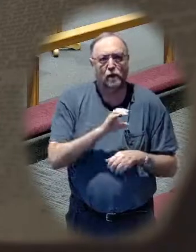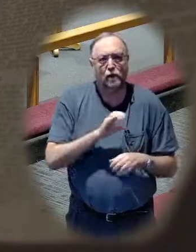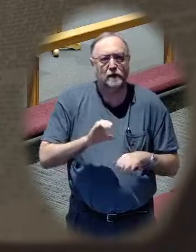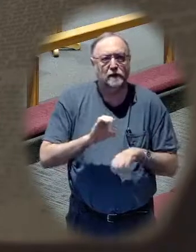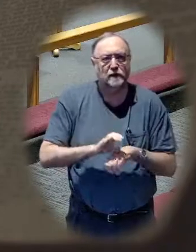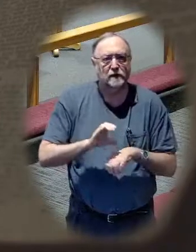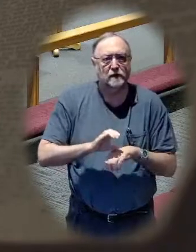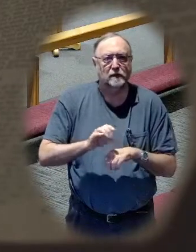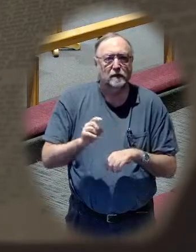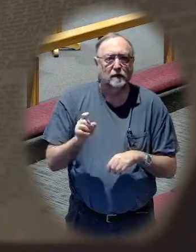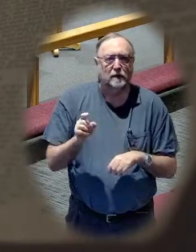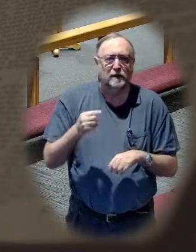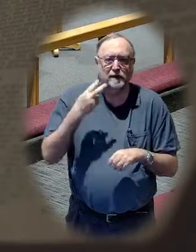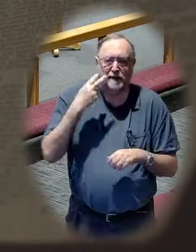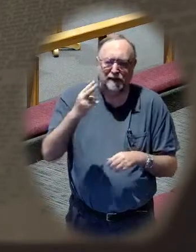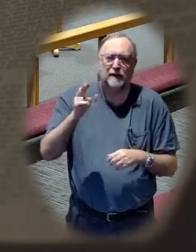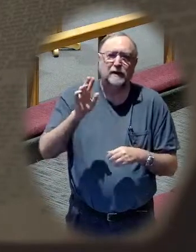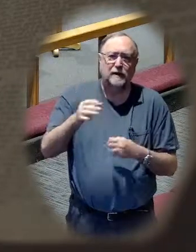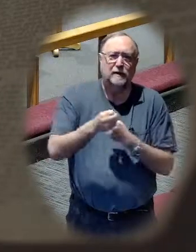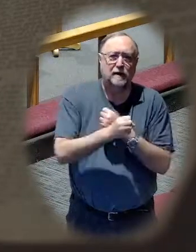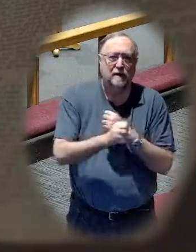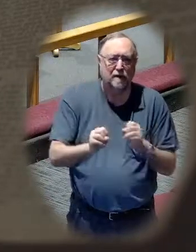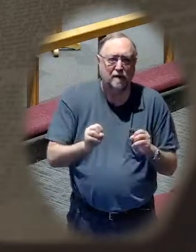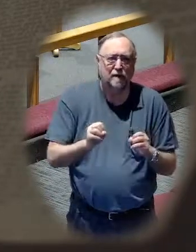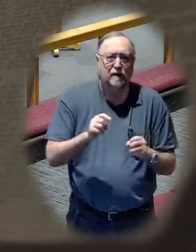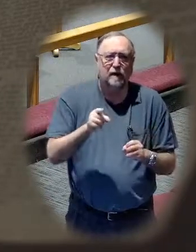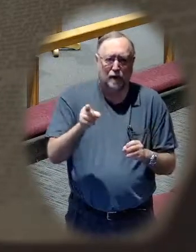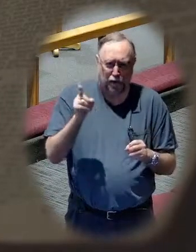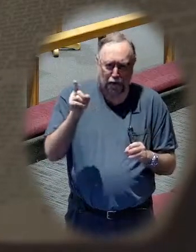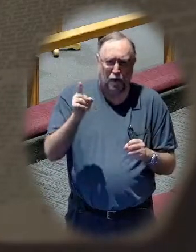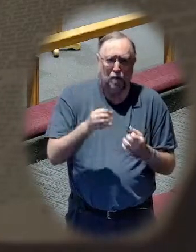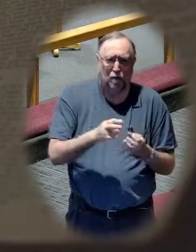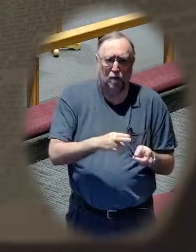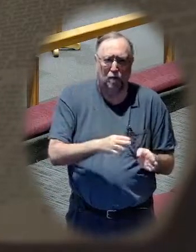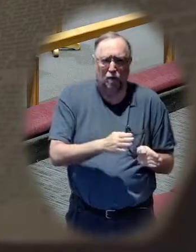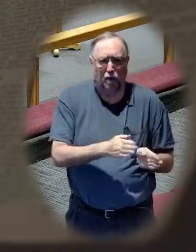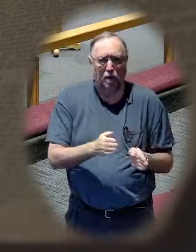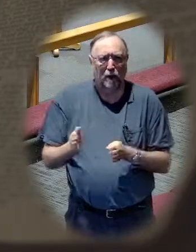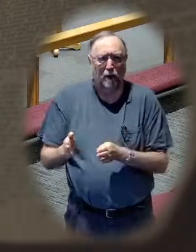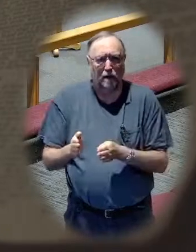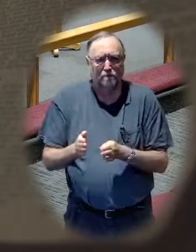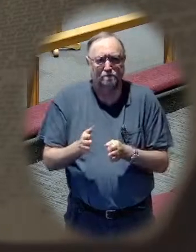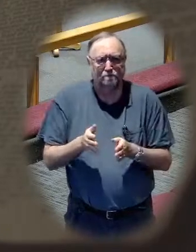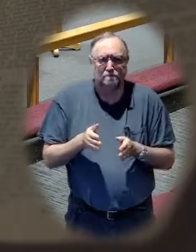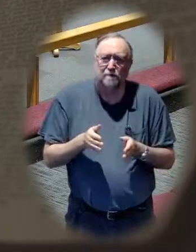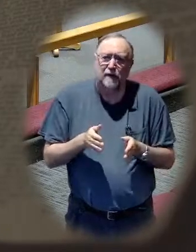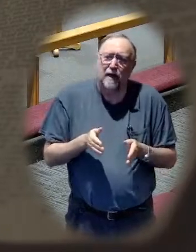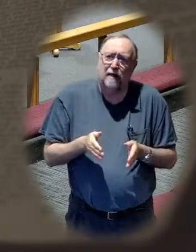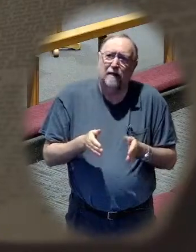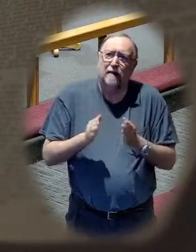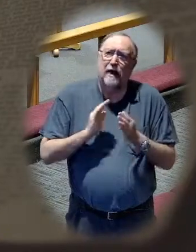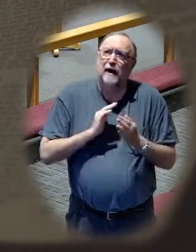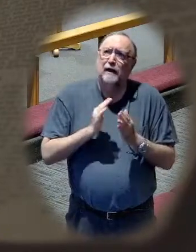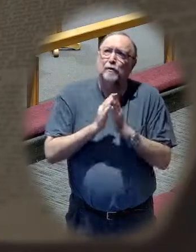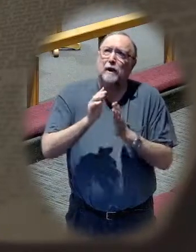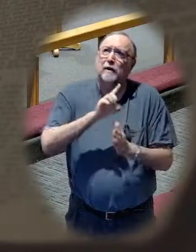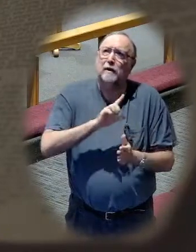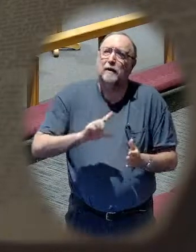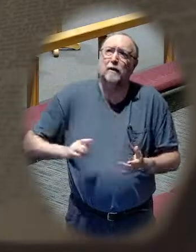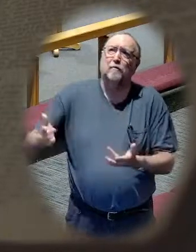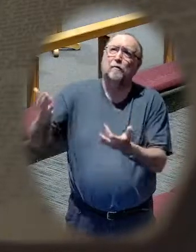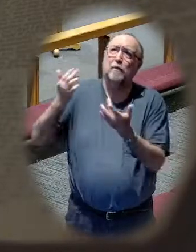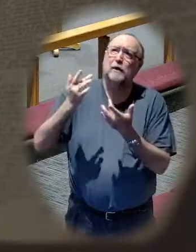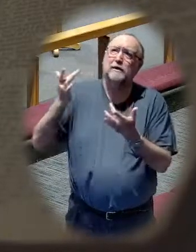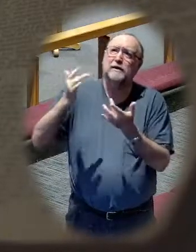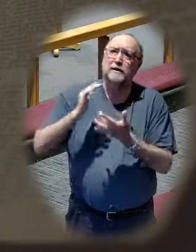that you have prepared in the presence of all peoples. Let us pray to the Lord. Lord, have mercy.